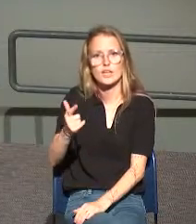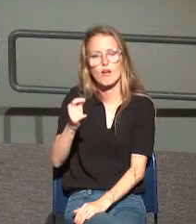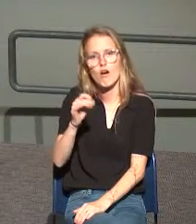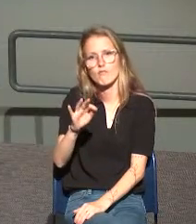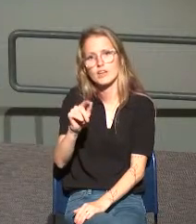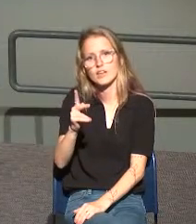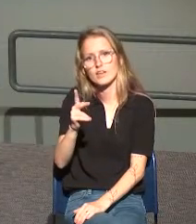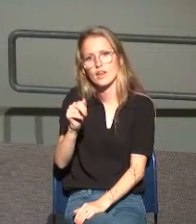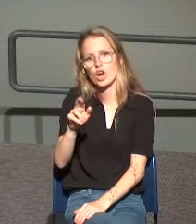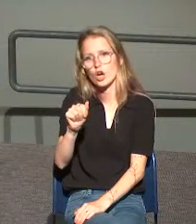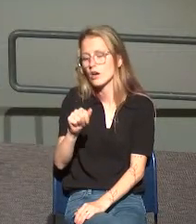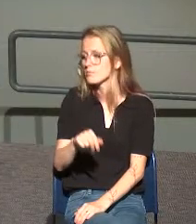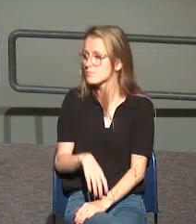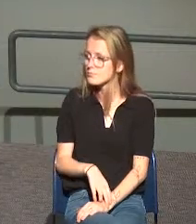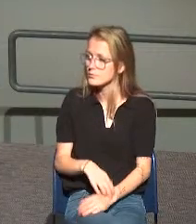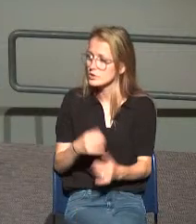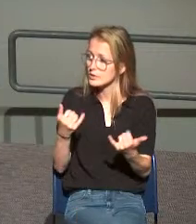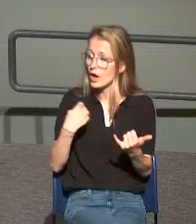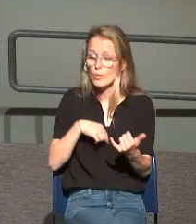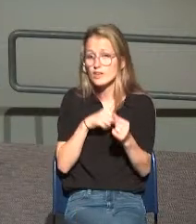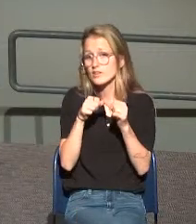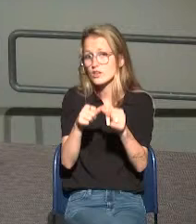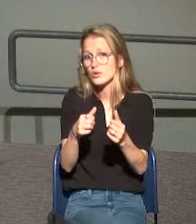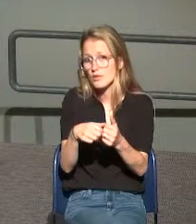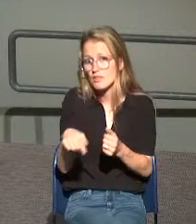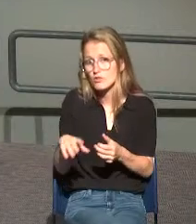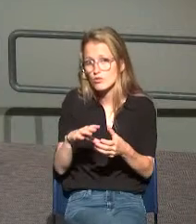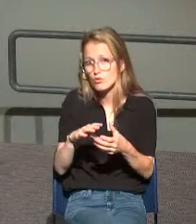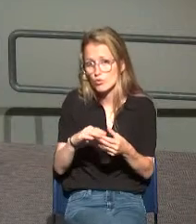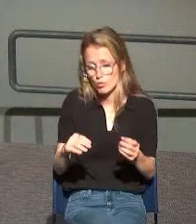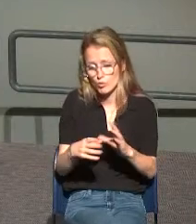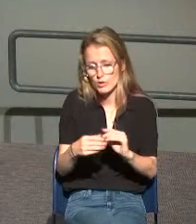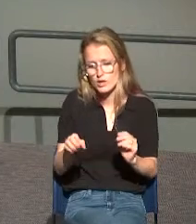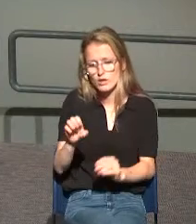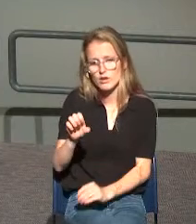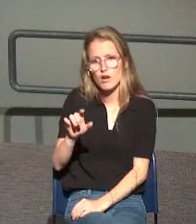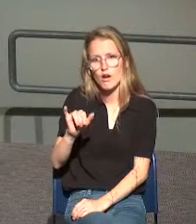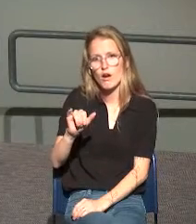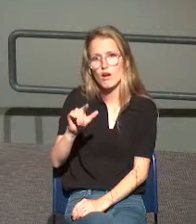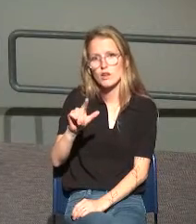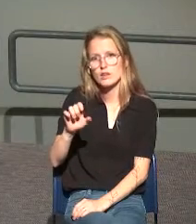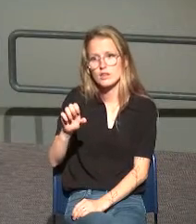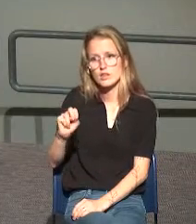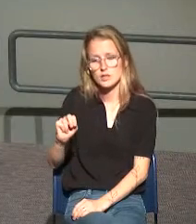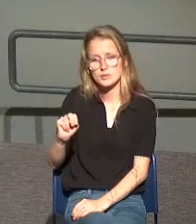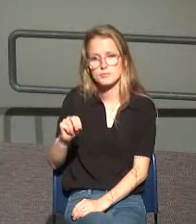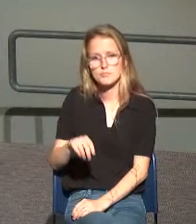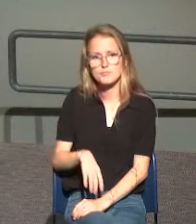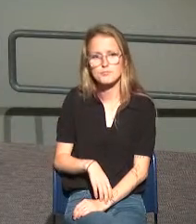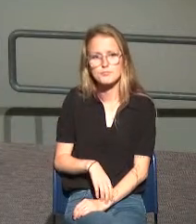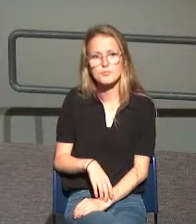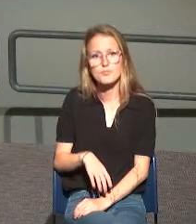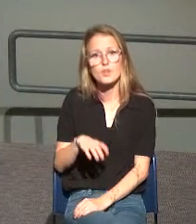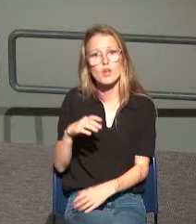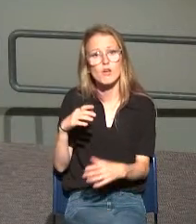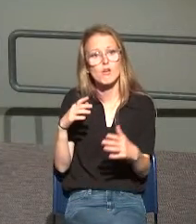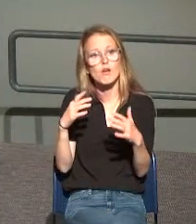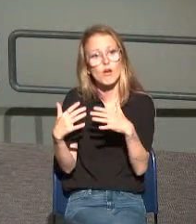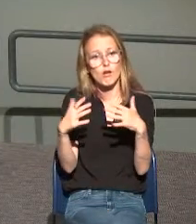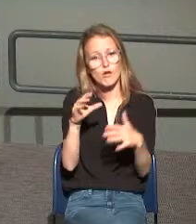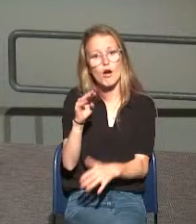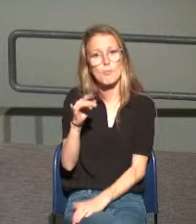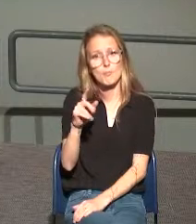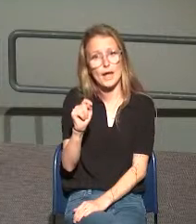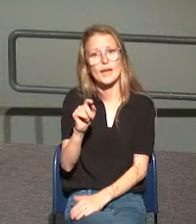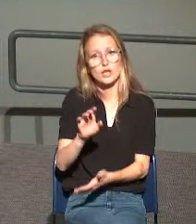So as we move forward into this story, so Eileen, tell us about after combat exclusion goes away and women do start flying, they're